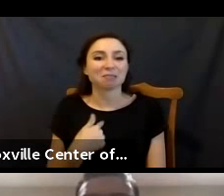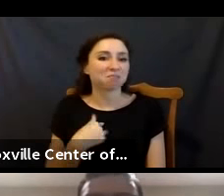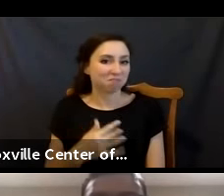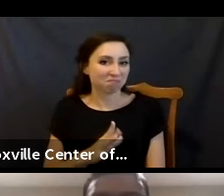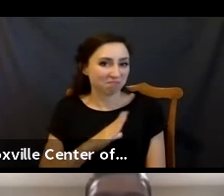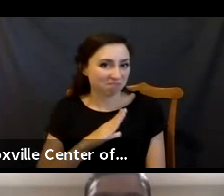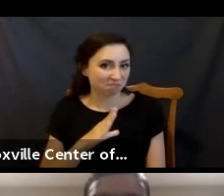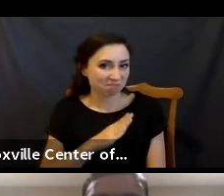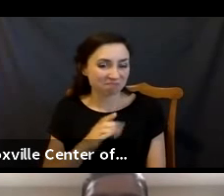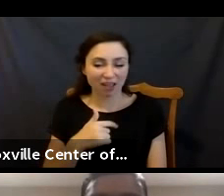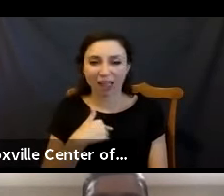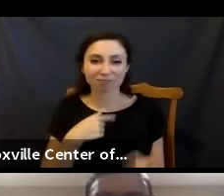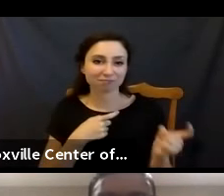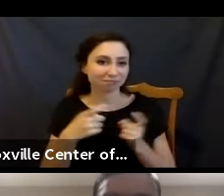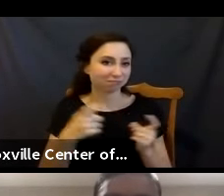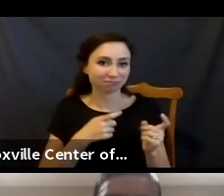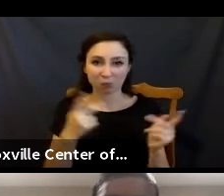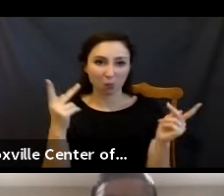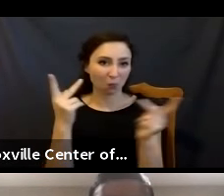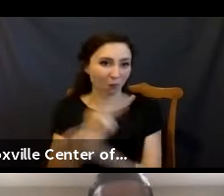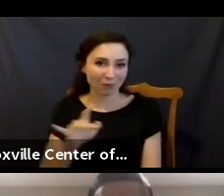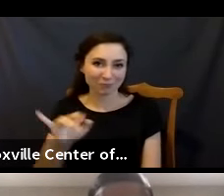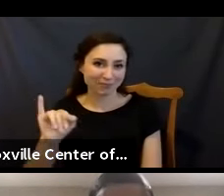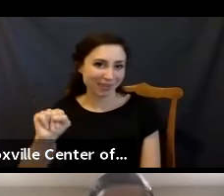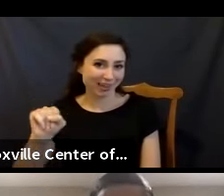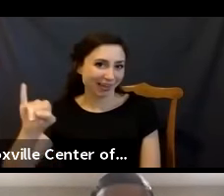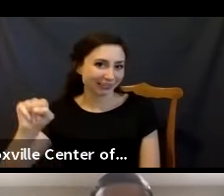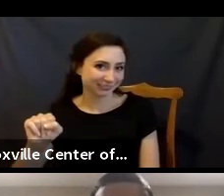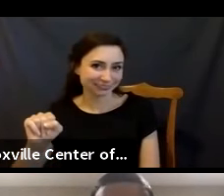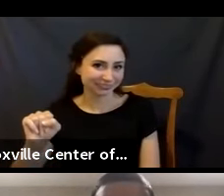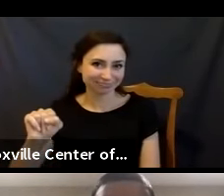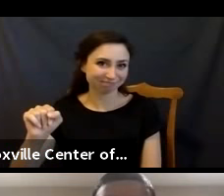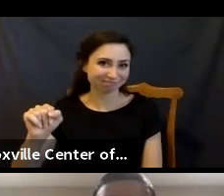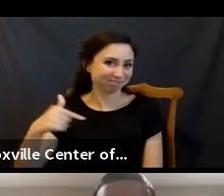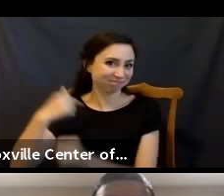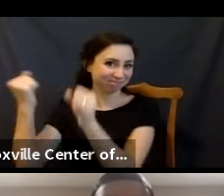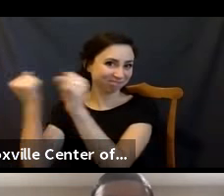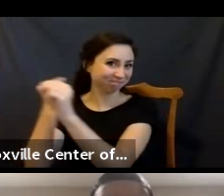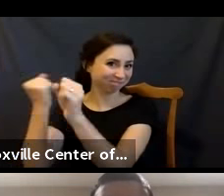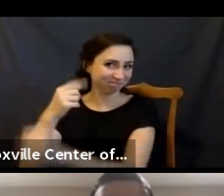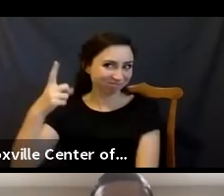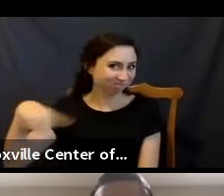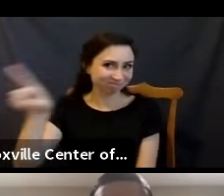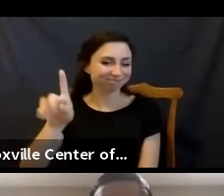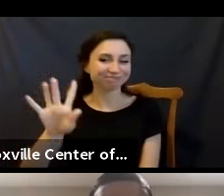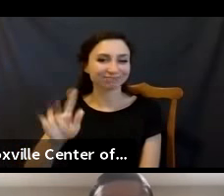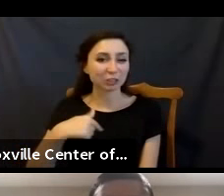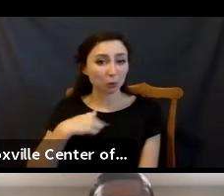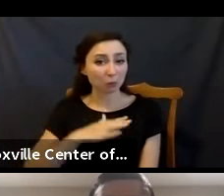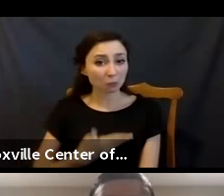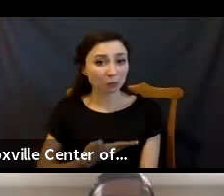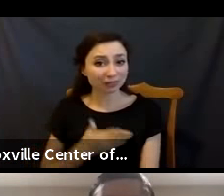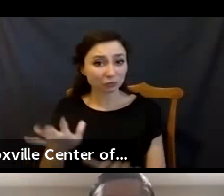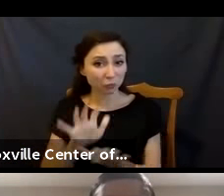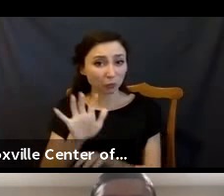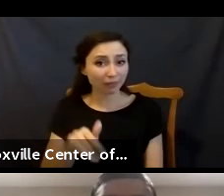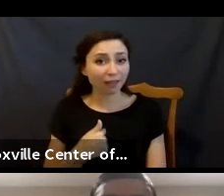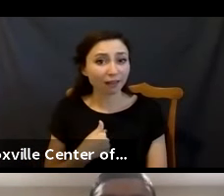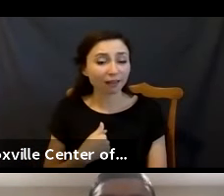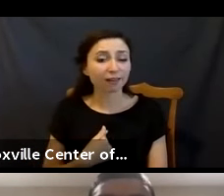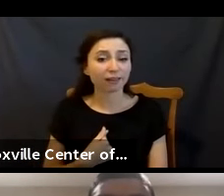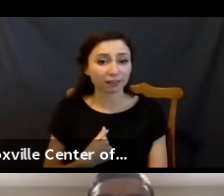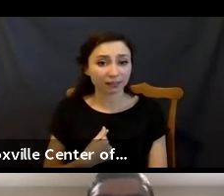I've dealt with worse with ISIS. So I think I would be willing to do it. I don't